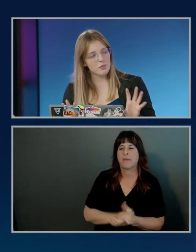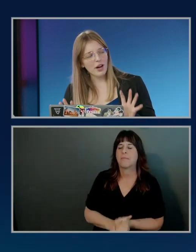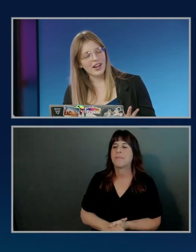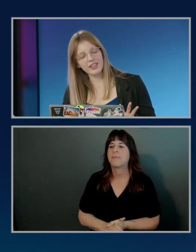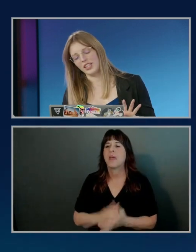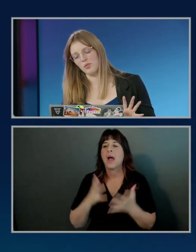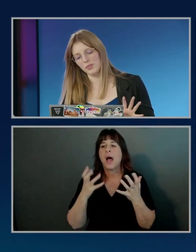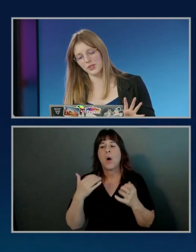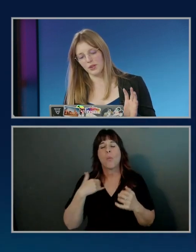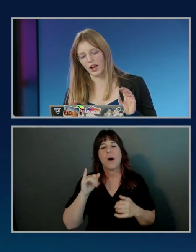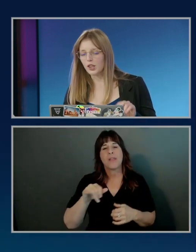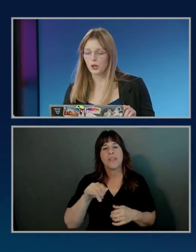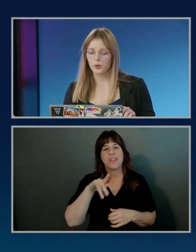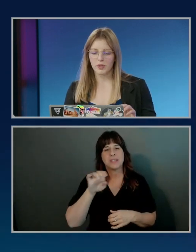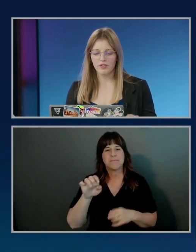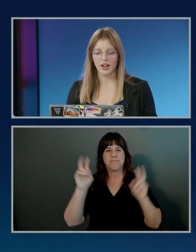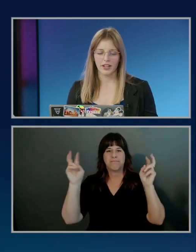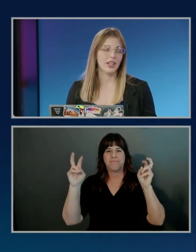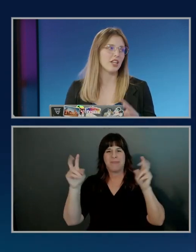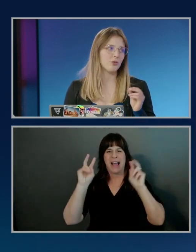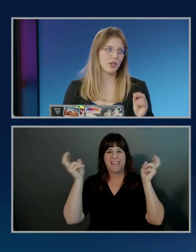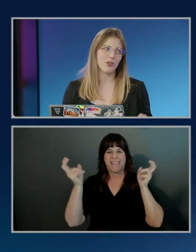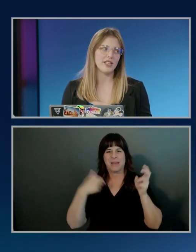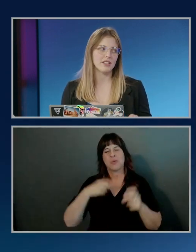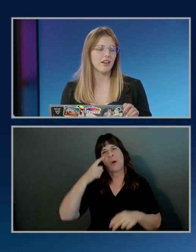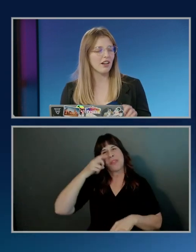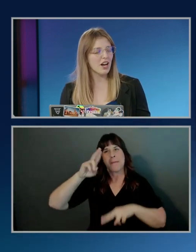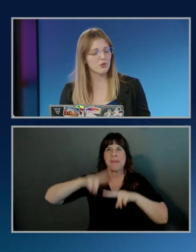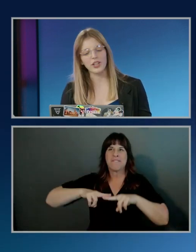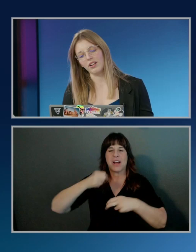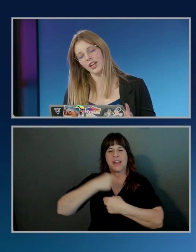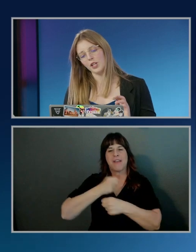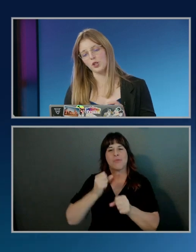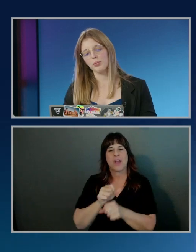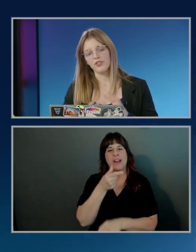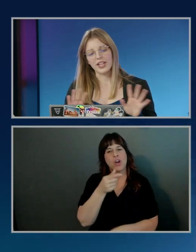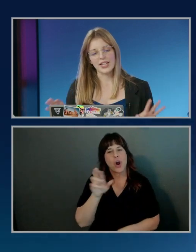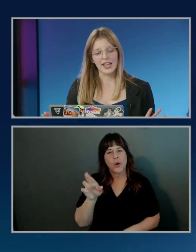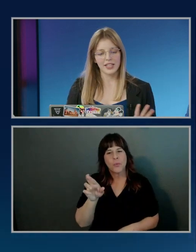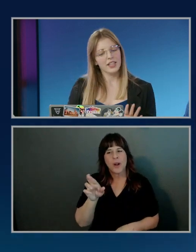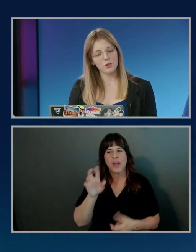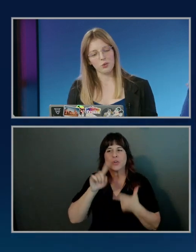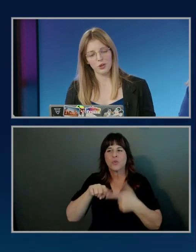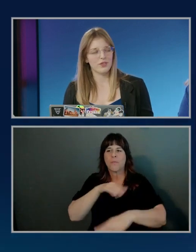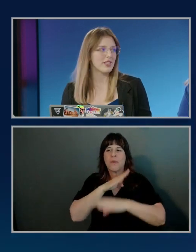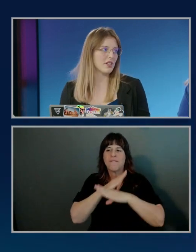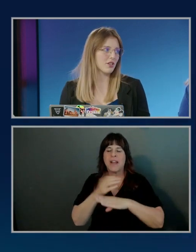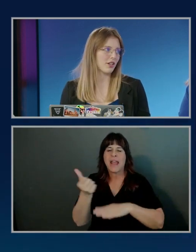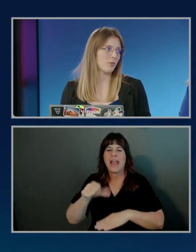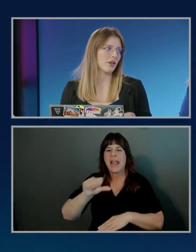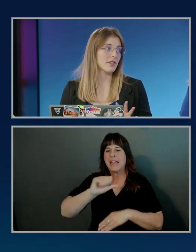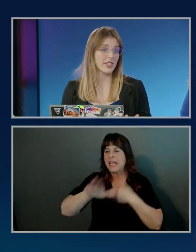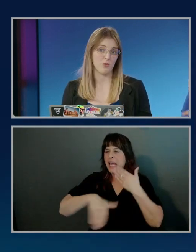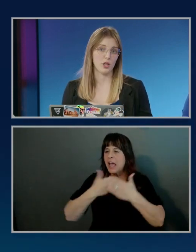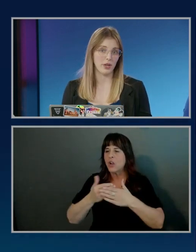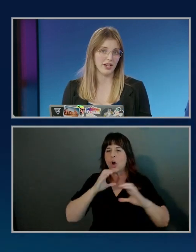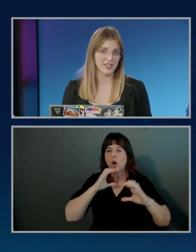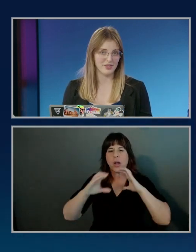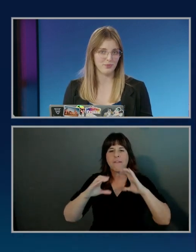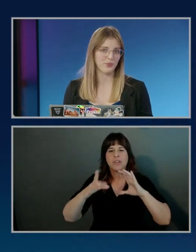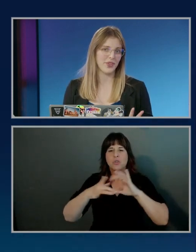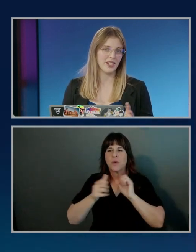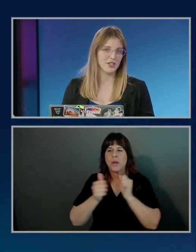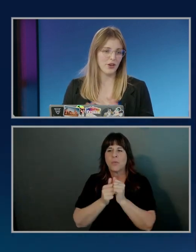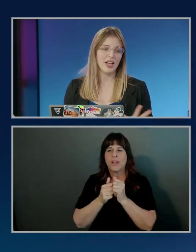make this pie themed, so I thought it would be fun if we created a guardrail to prevent any and all conversation about savory